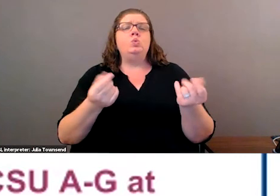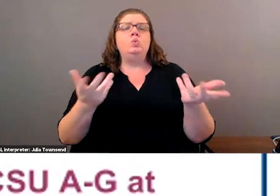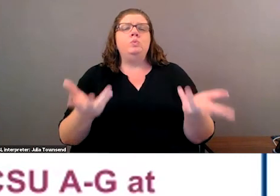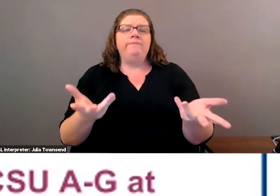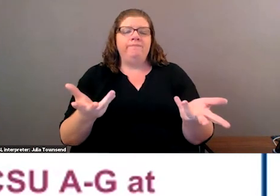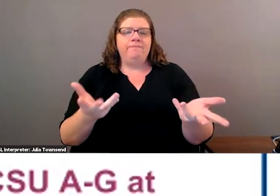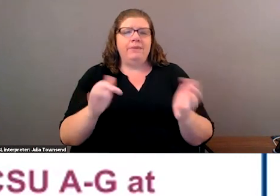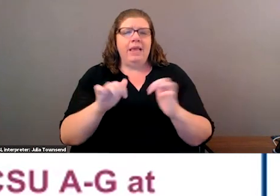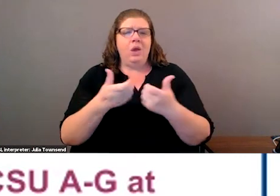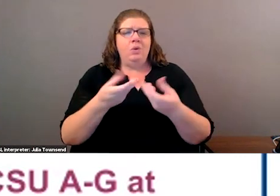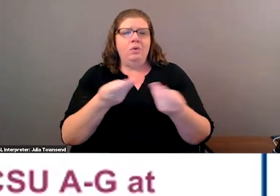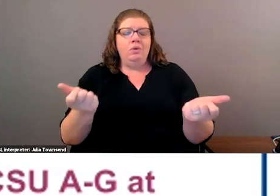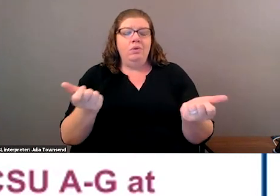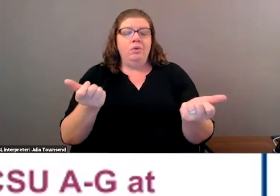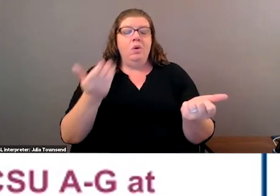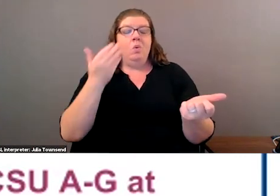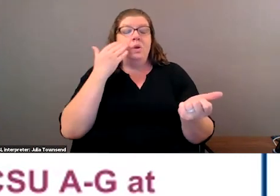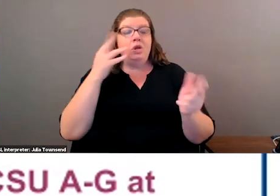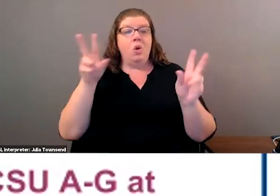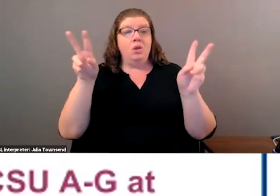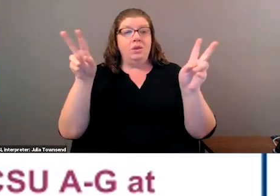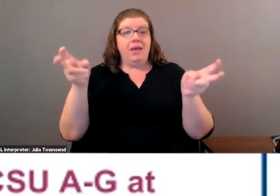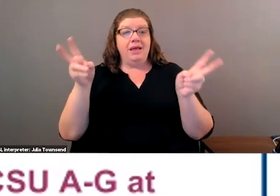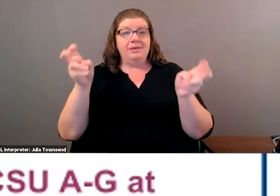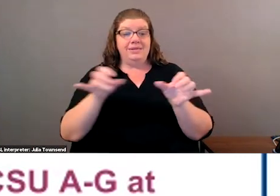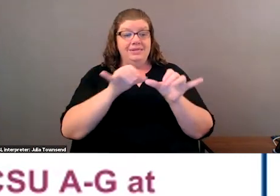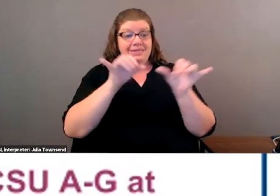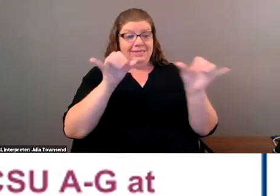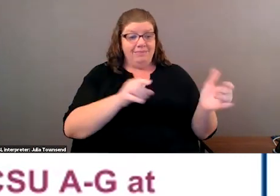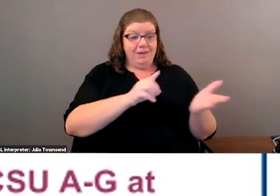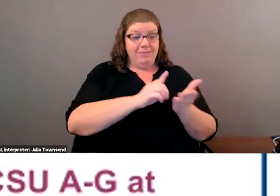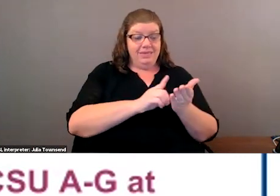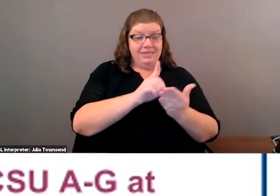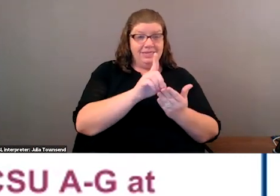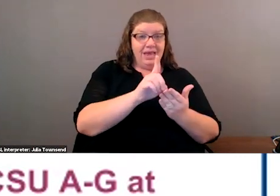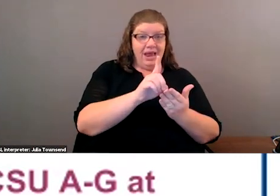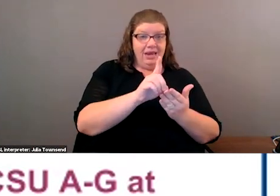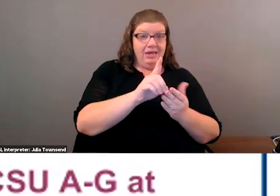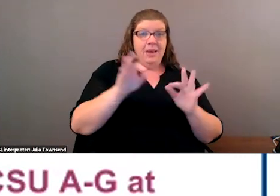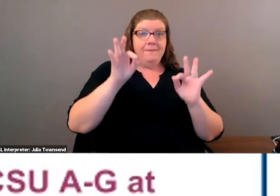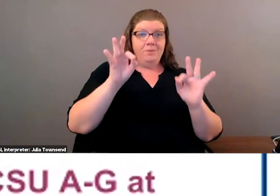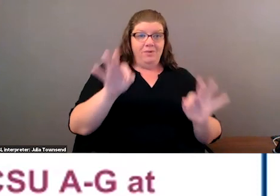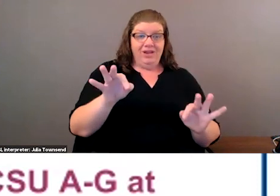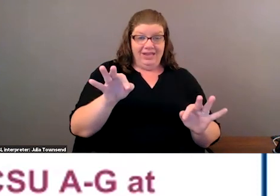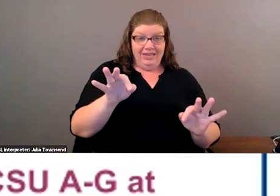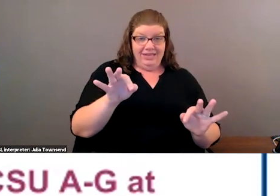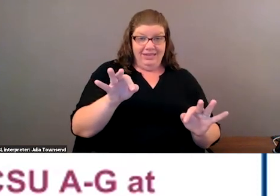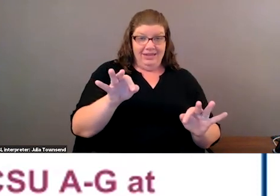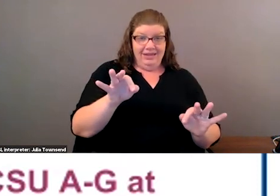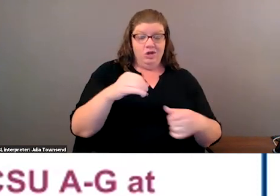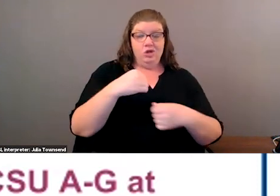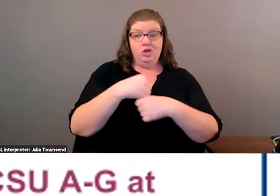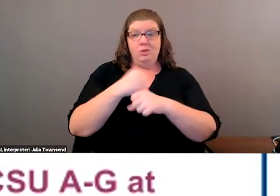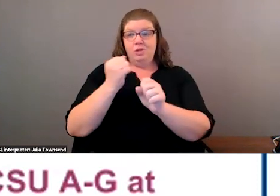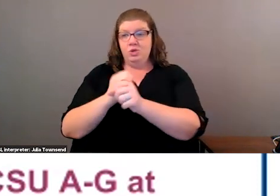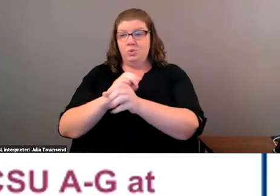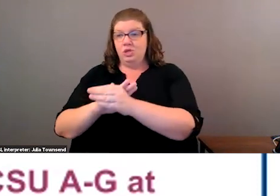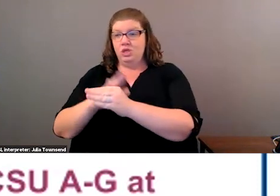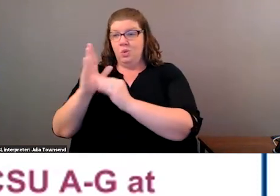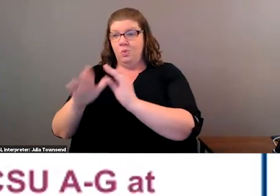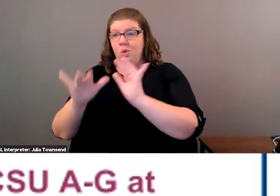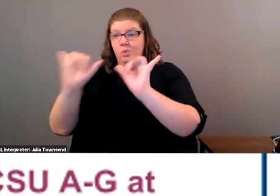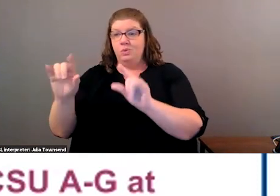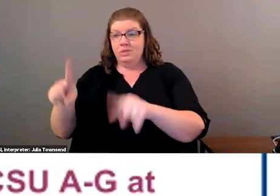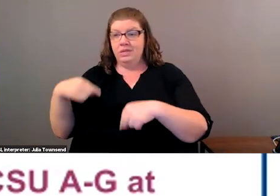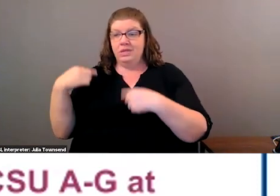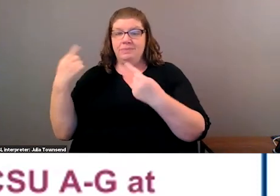as we all know the maxim, the system is designed, perfectly designed, to produce the results it is